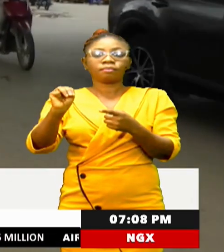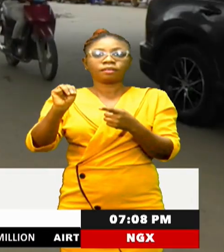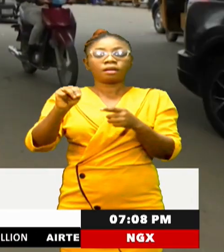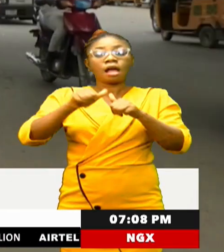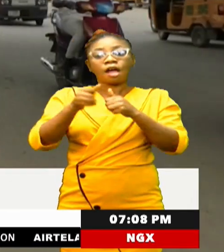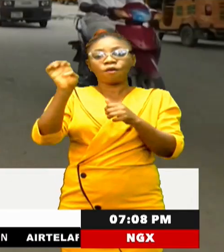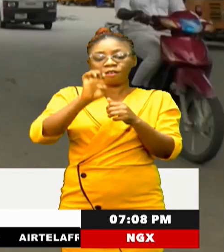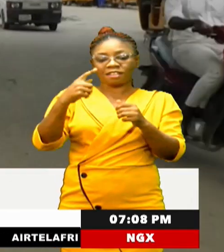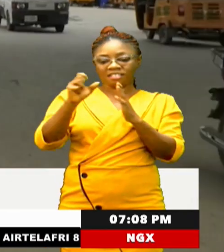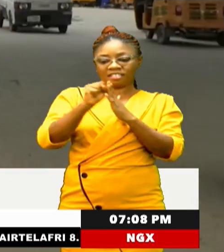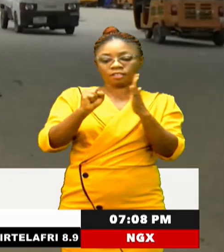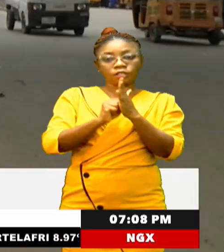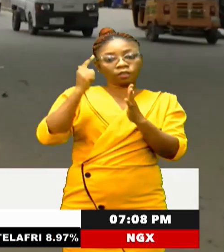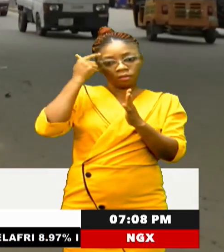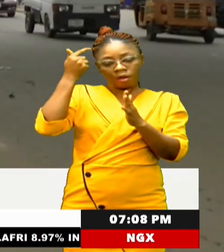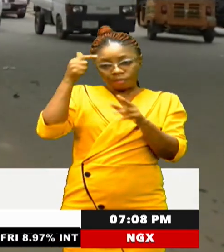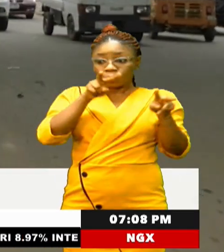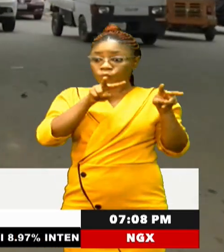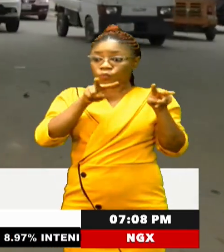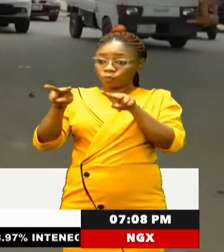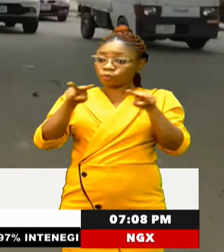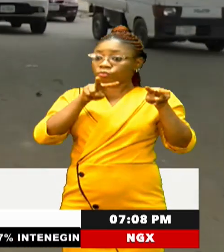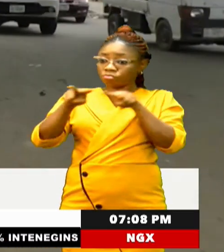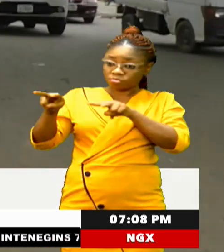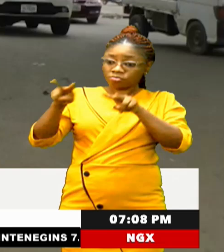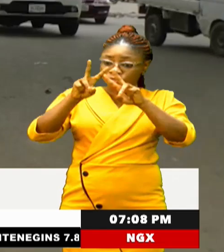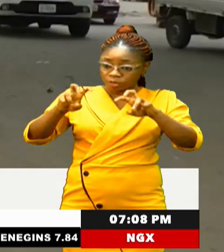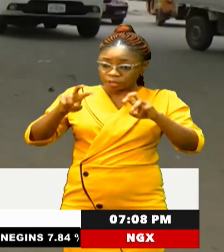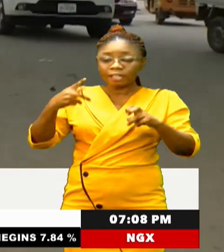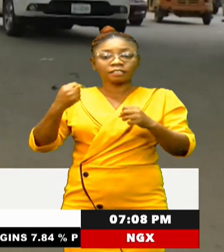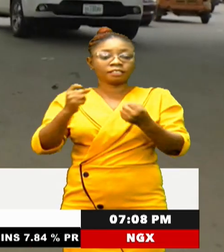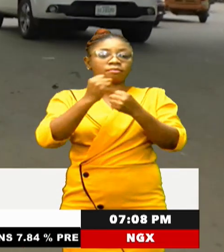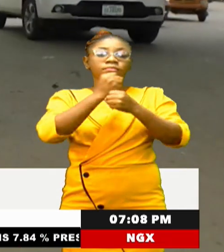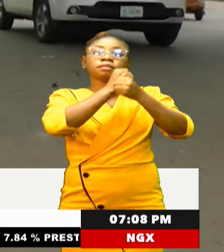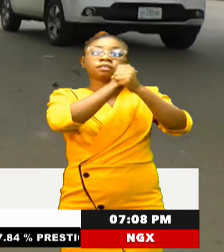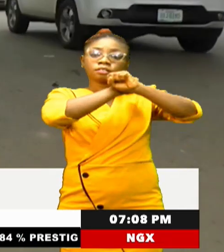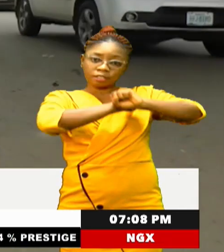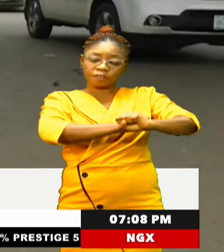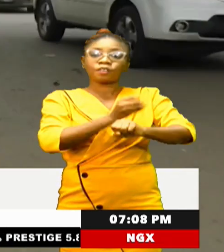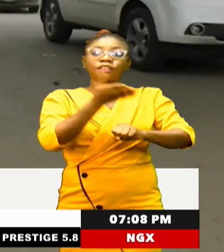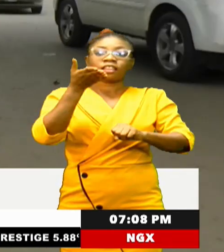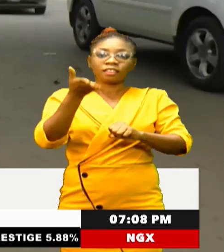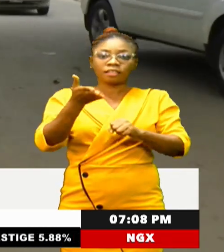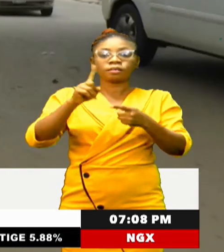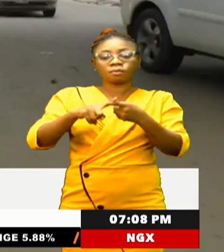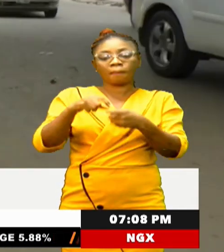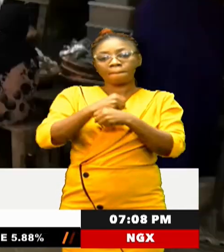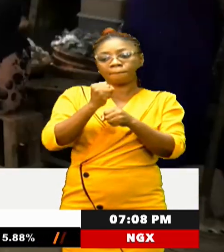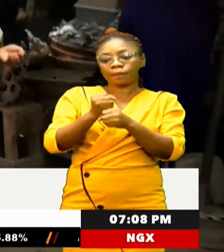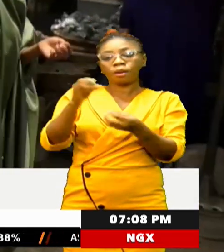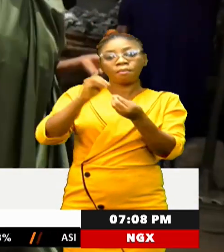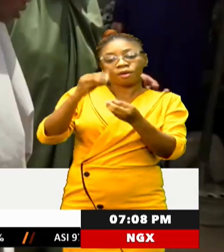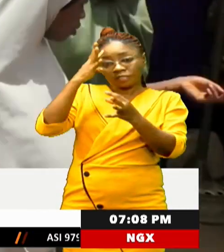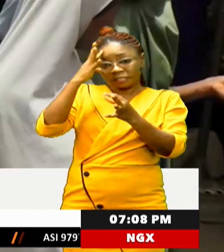the state government remains vigilant, closely monitoring the security landscape and poised to make further decisions on